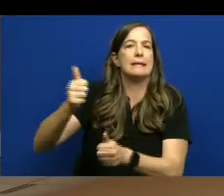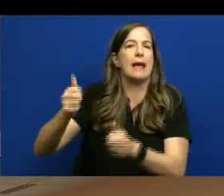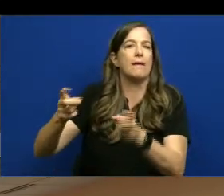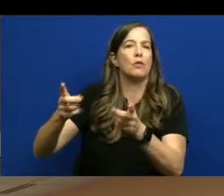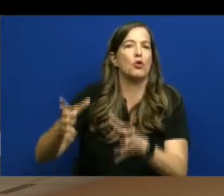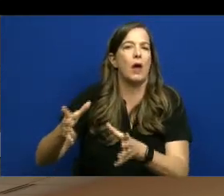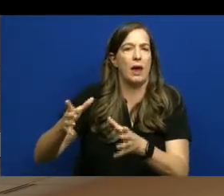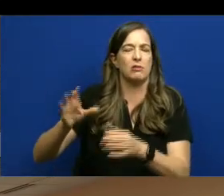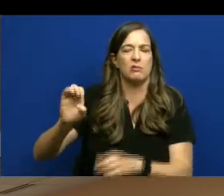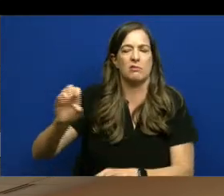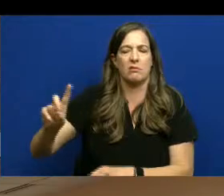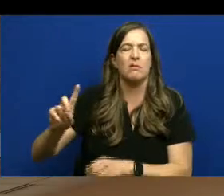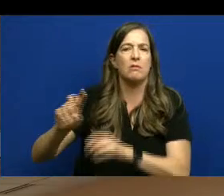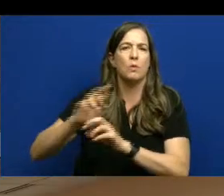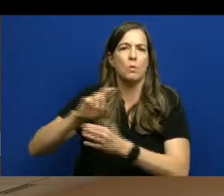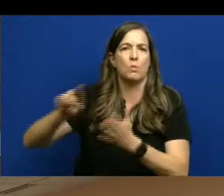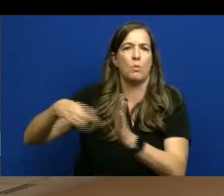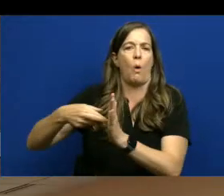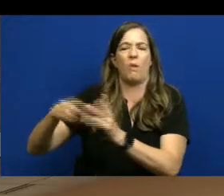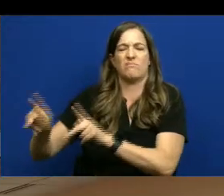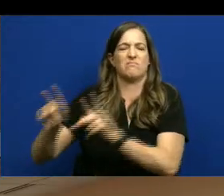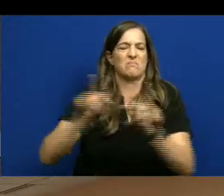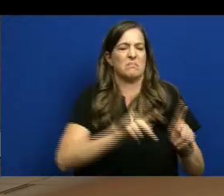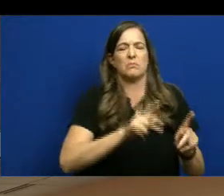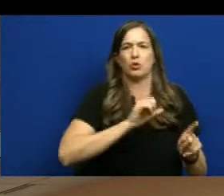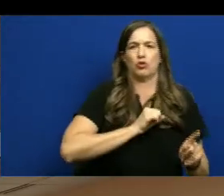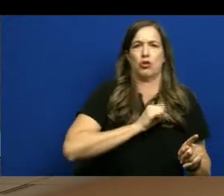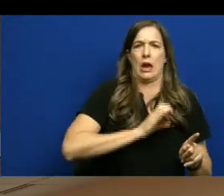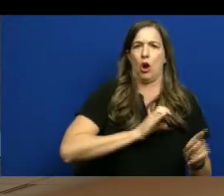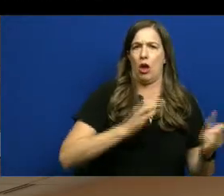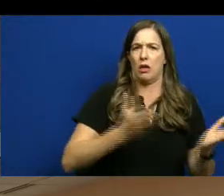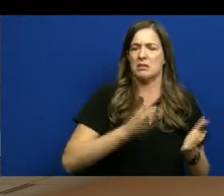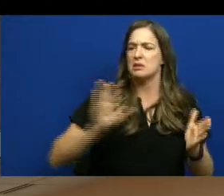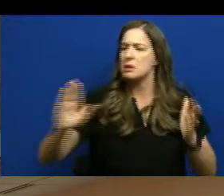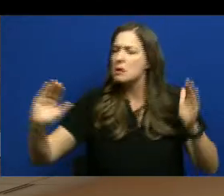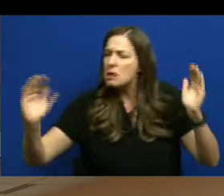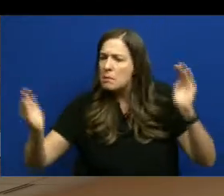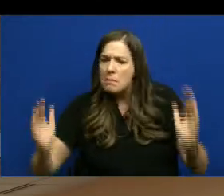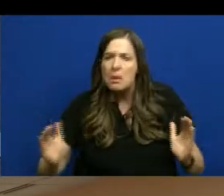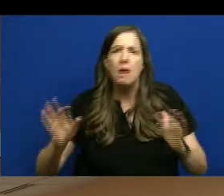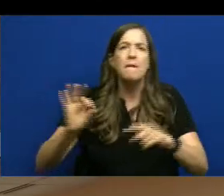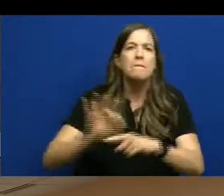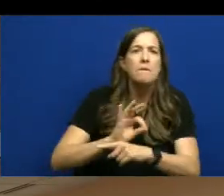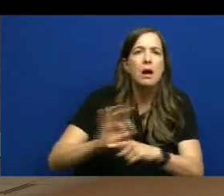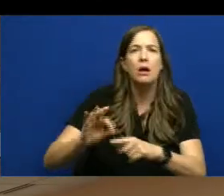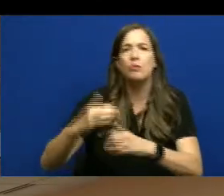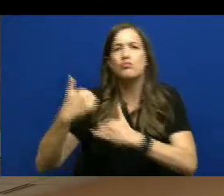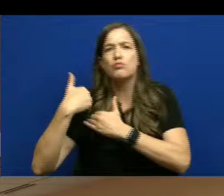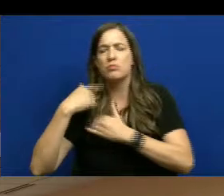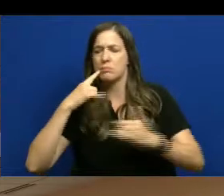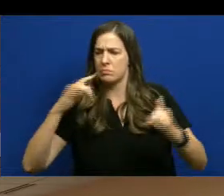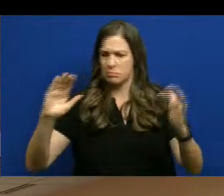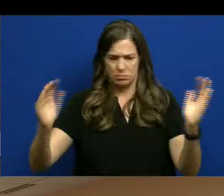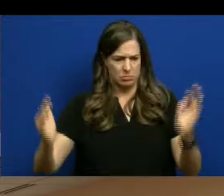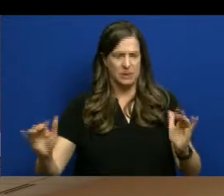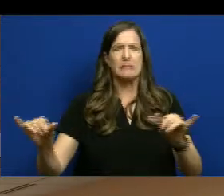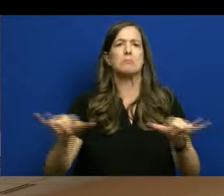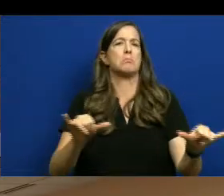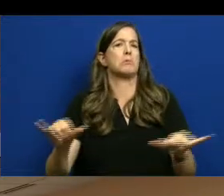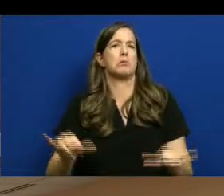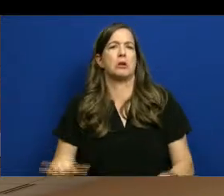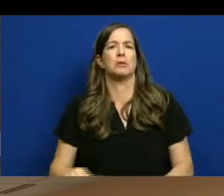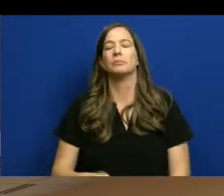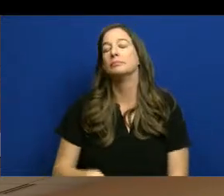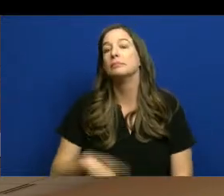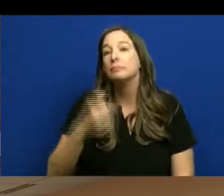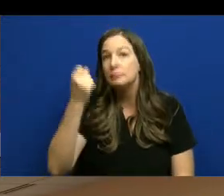here. Their functions and responsibilities are similar. 26